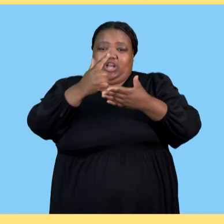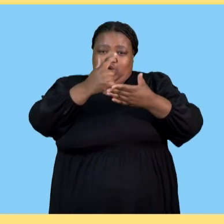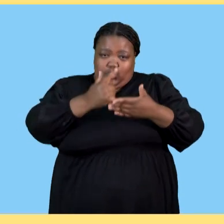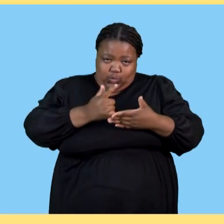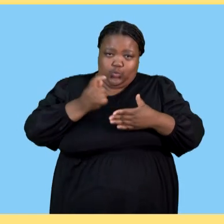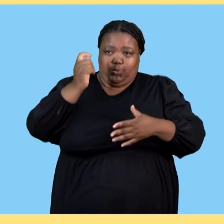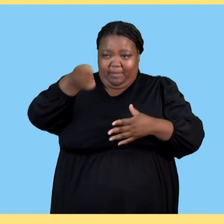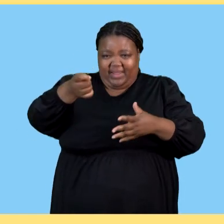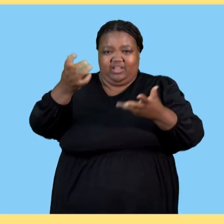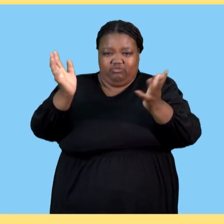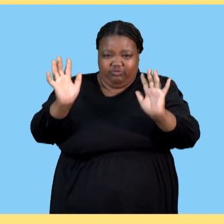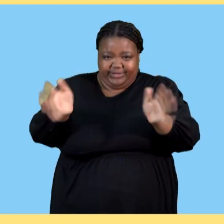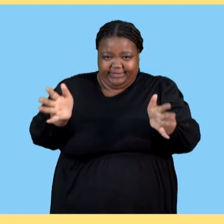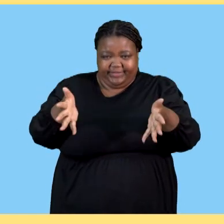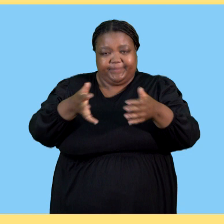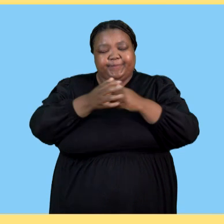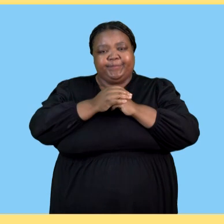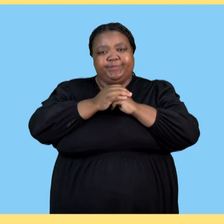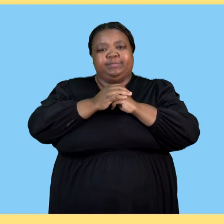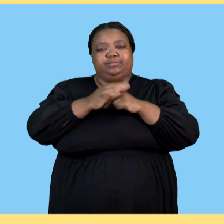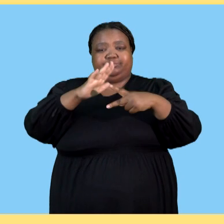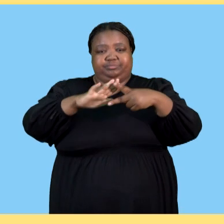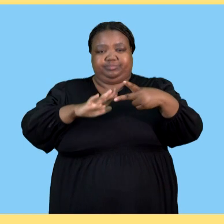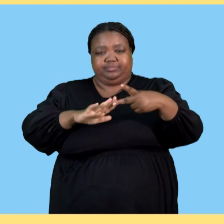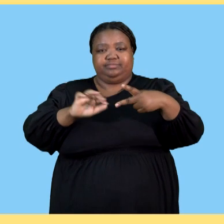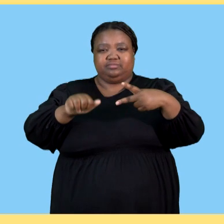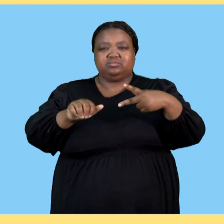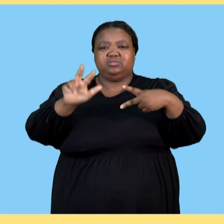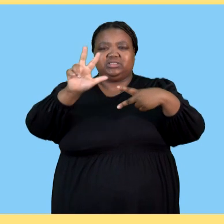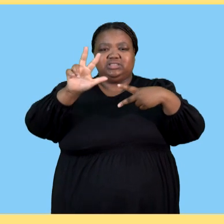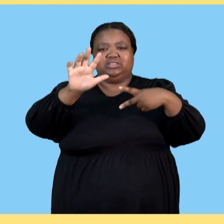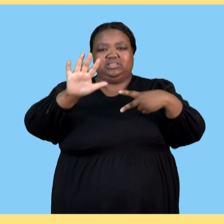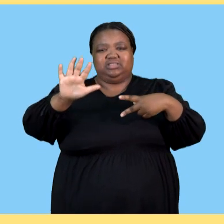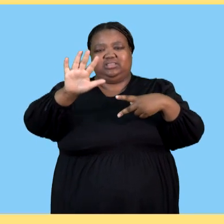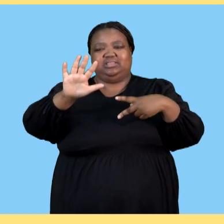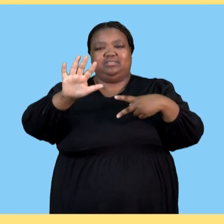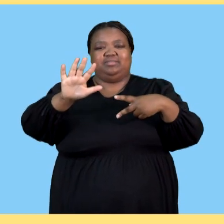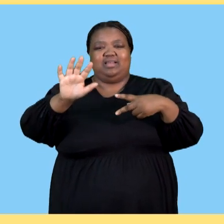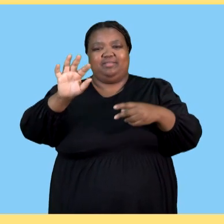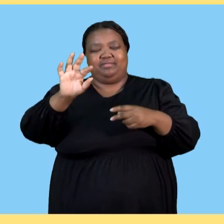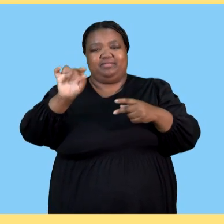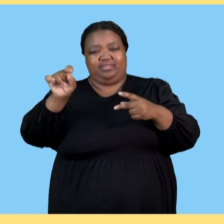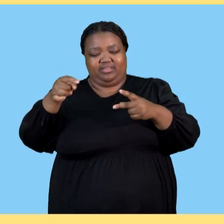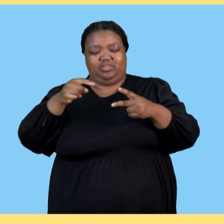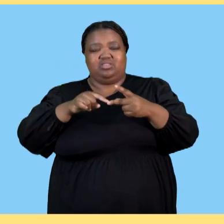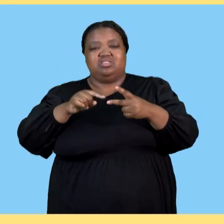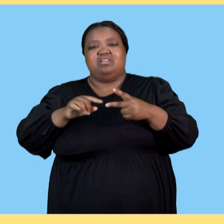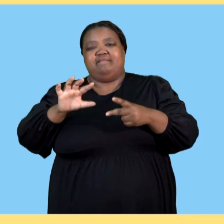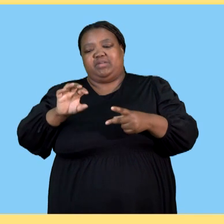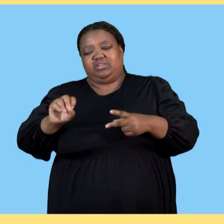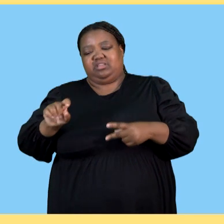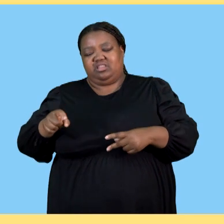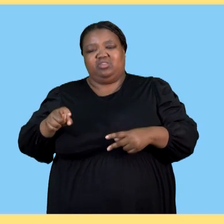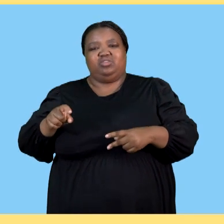also paid for the loan repayment. We have also paid for the loan. And if I paid 85